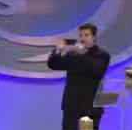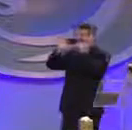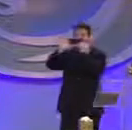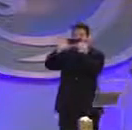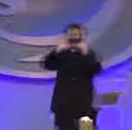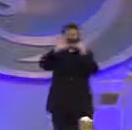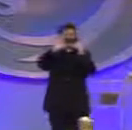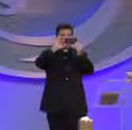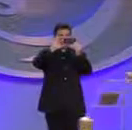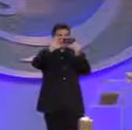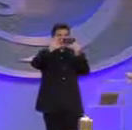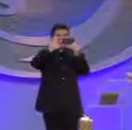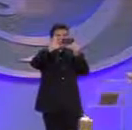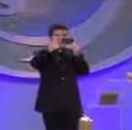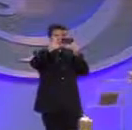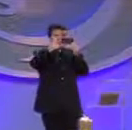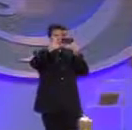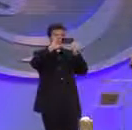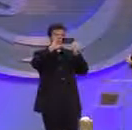be